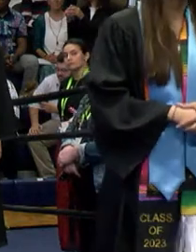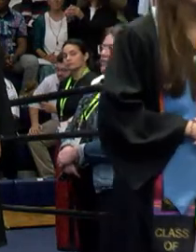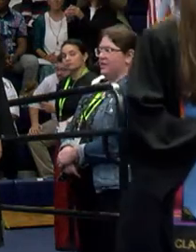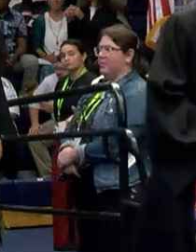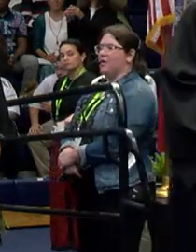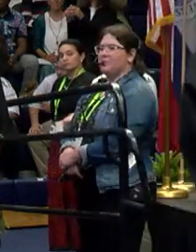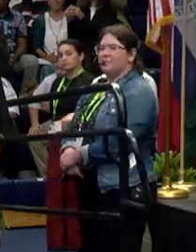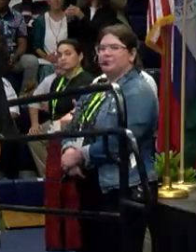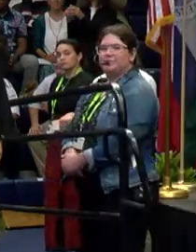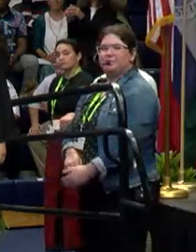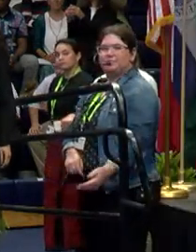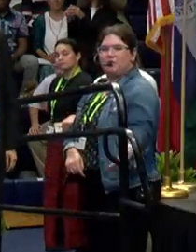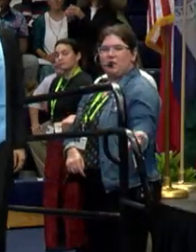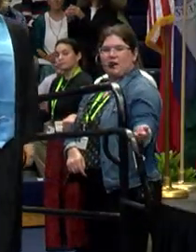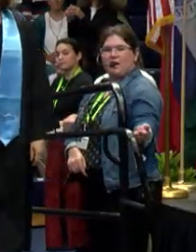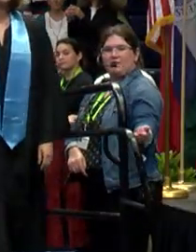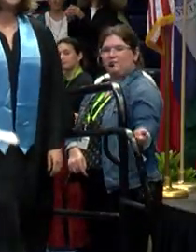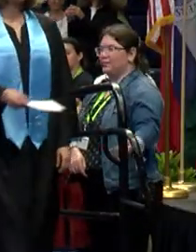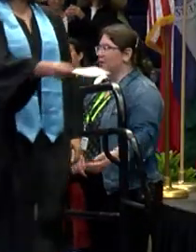Cindy Garcia.